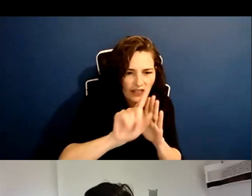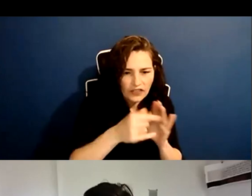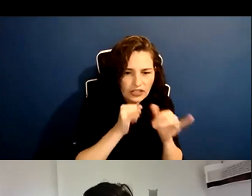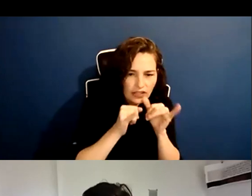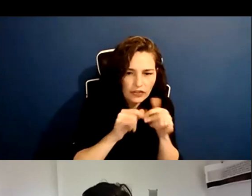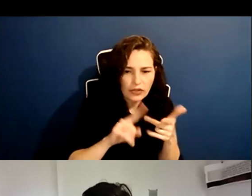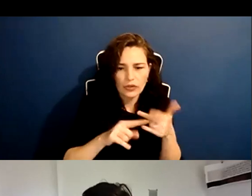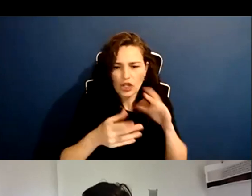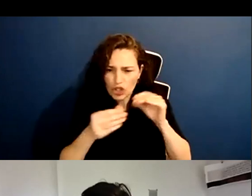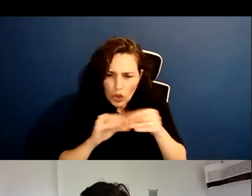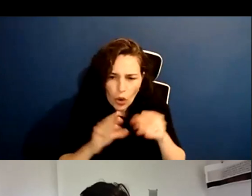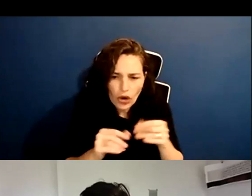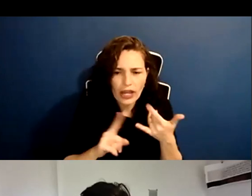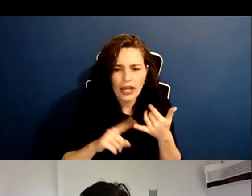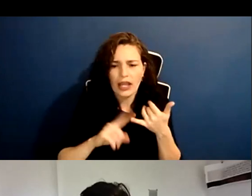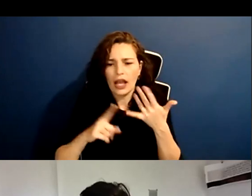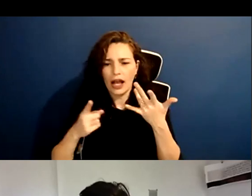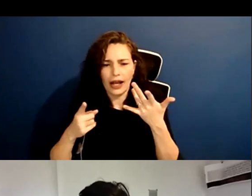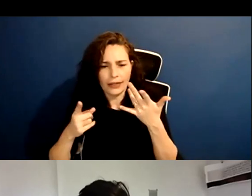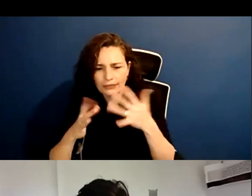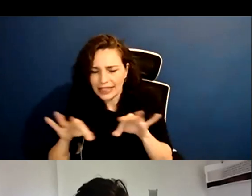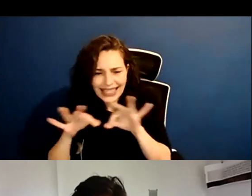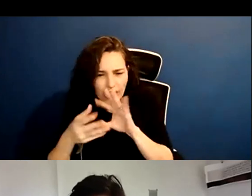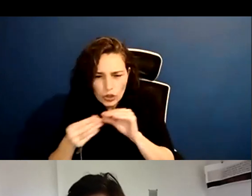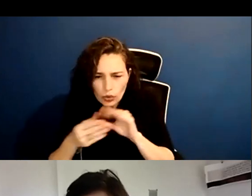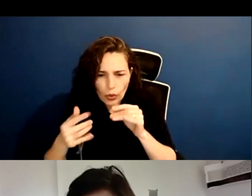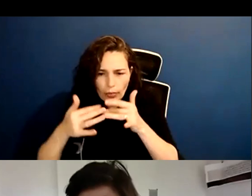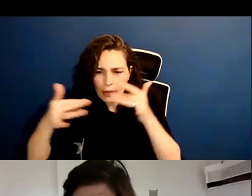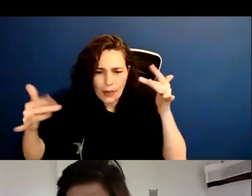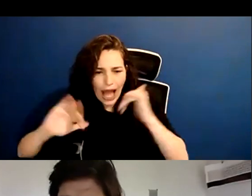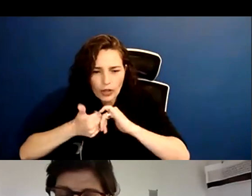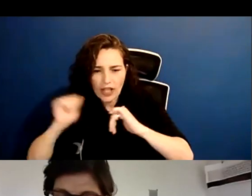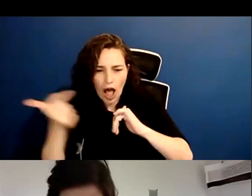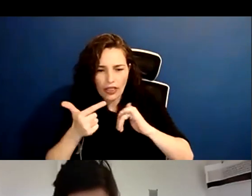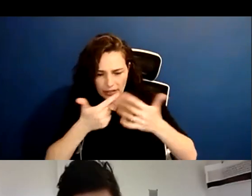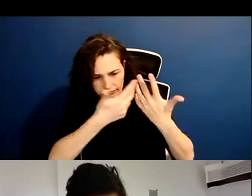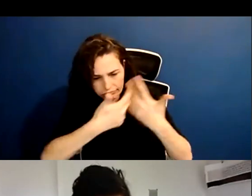then how does the grant writing evolve for you in this project?